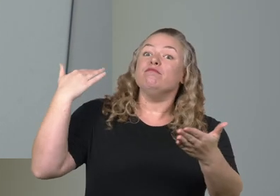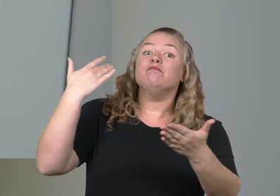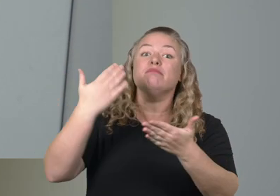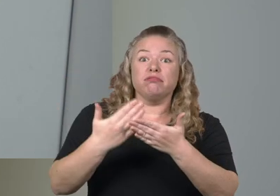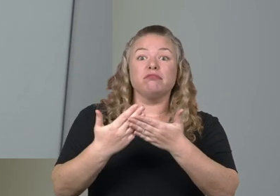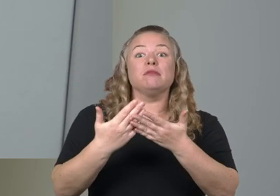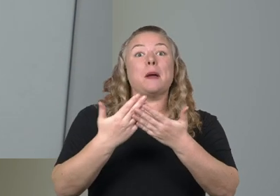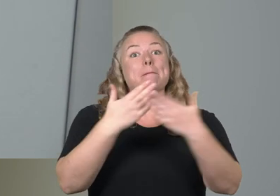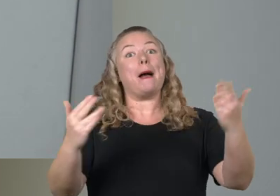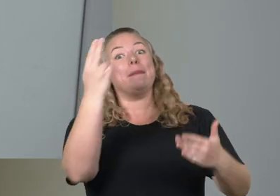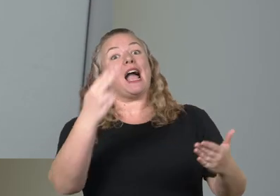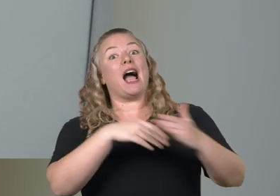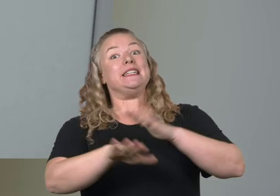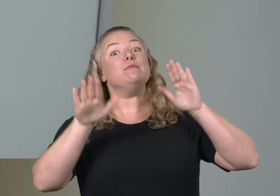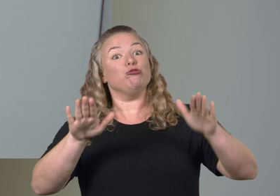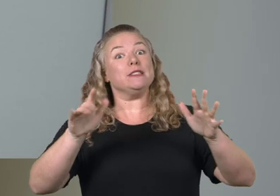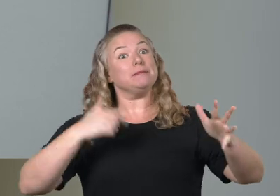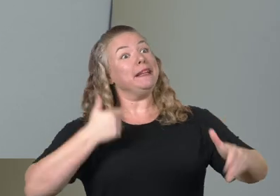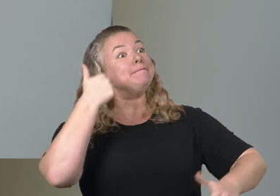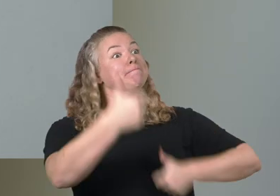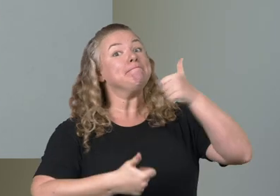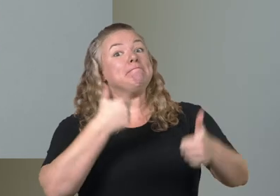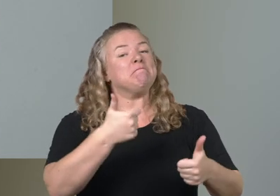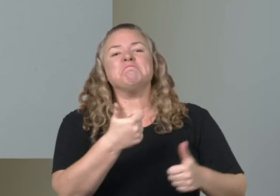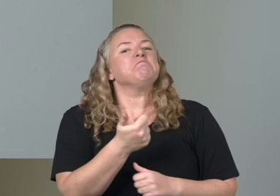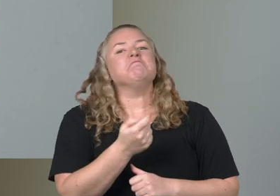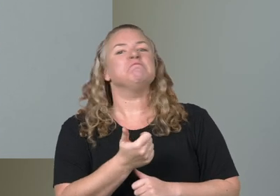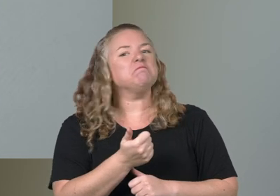very complimentary about public art in Britain.